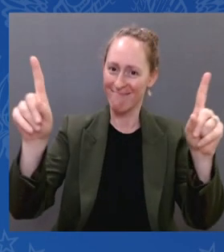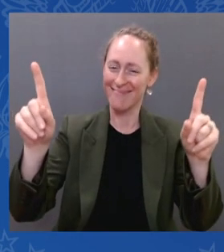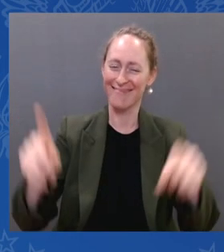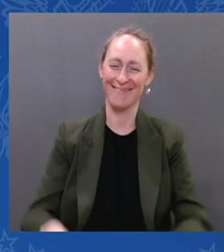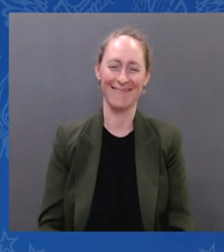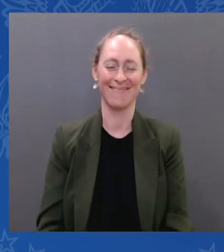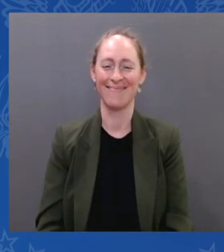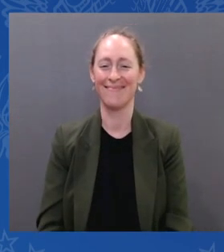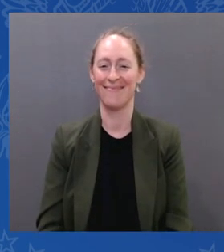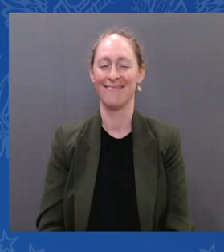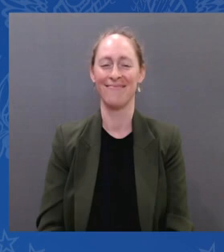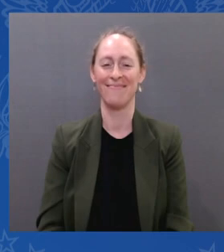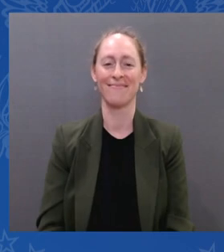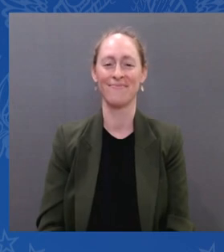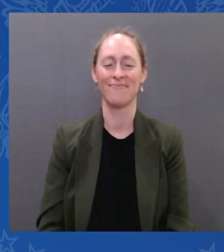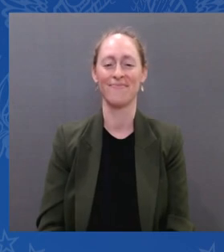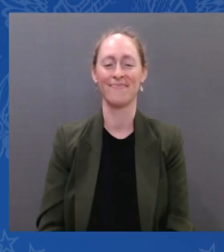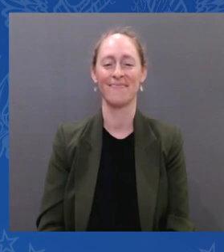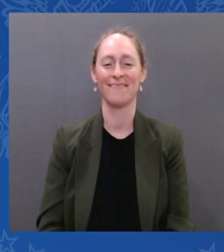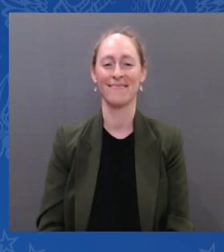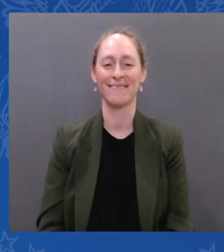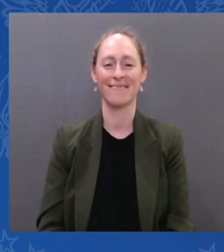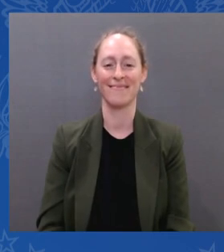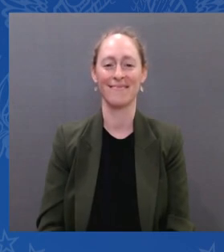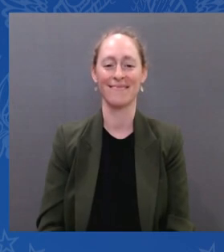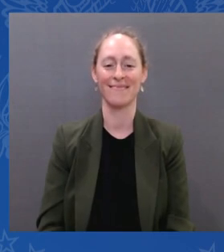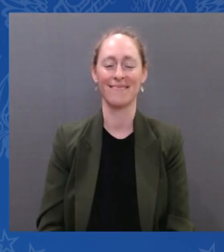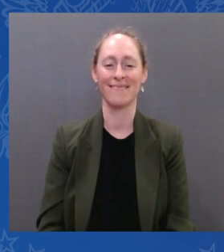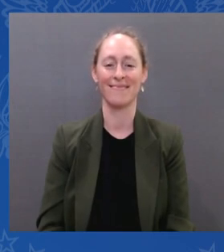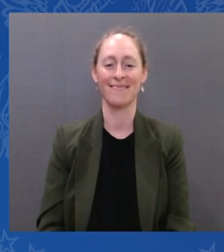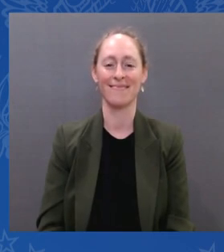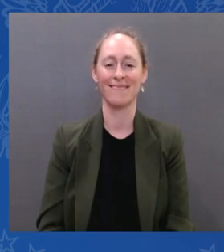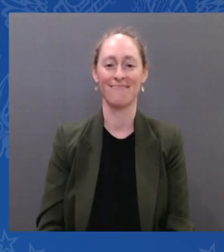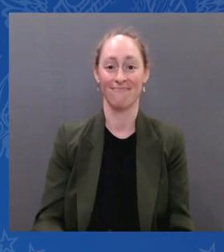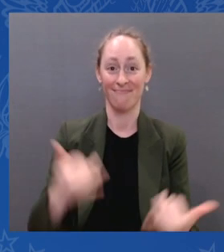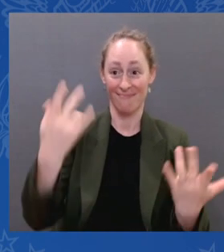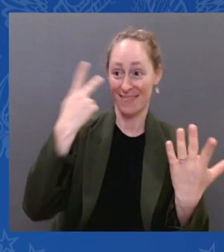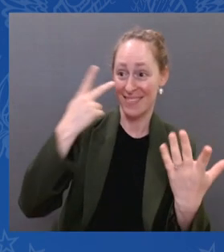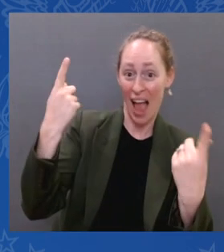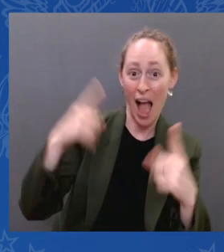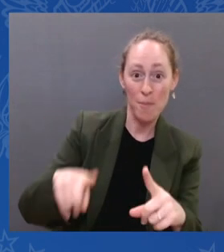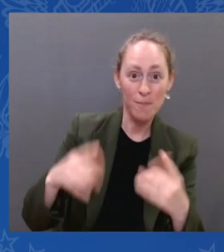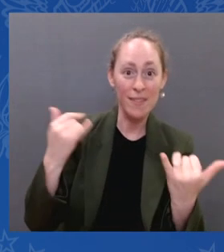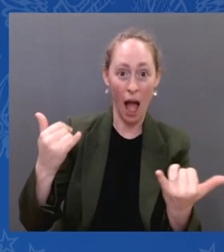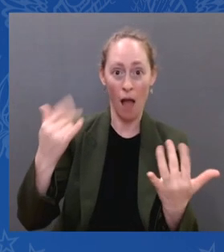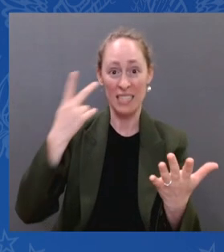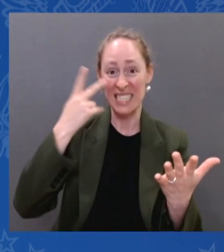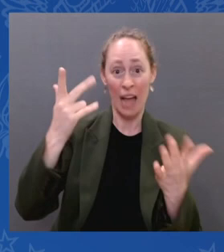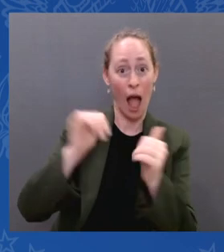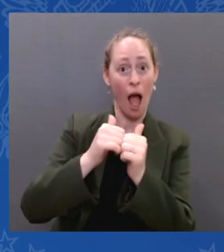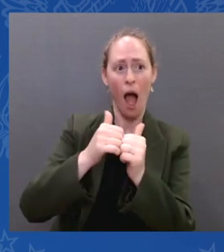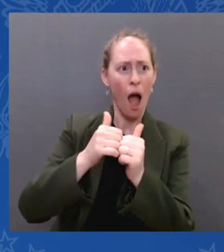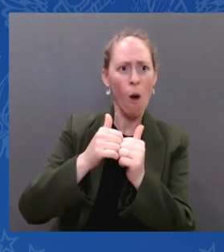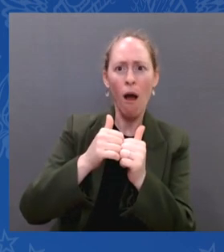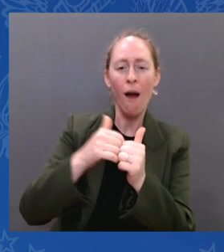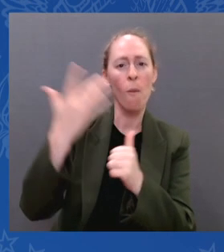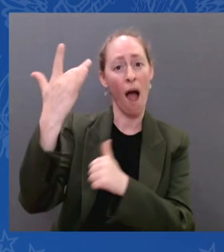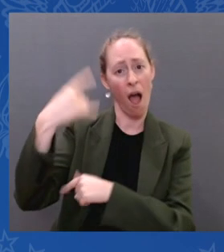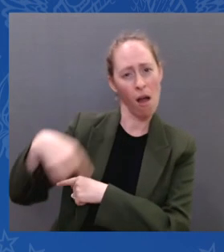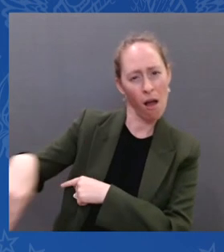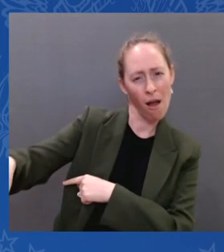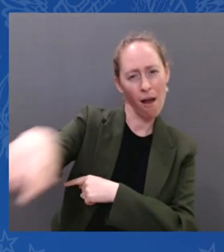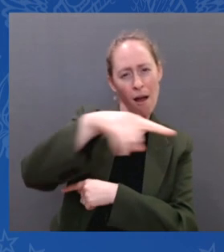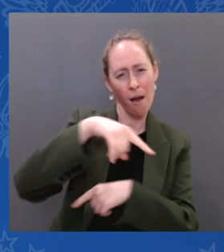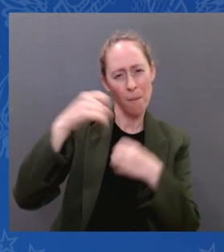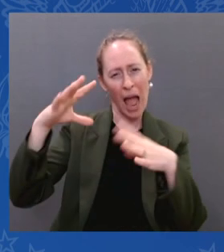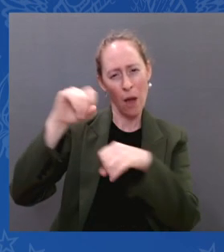done by the thousands of workers across our nation who dedicated years to this project. They embarked on